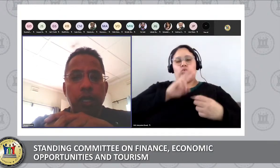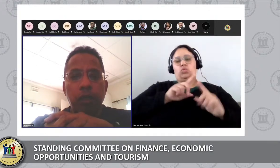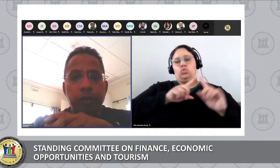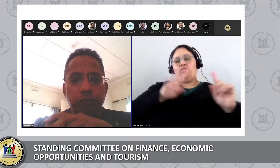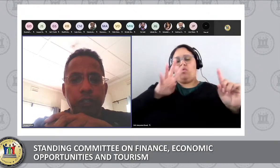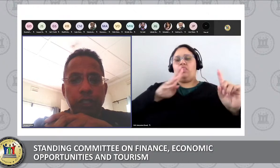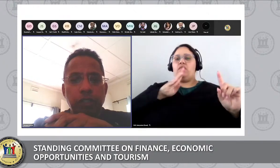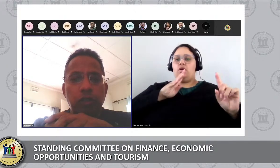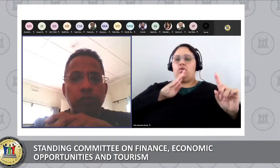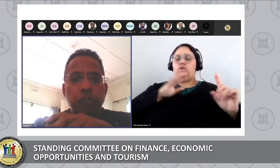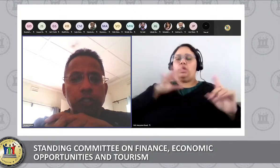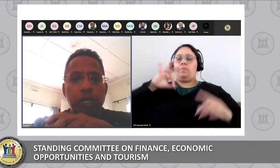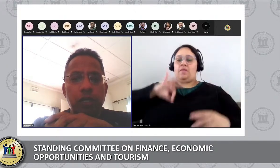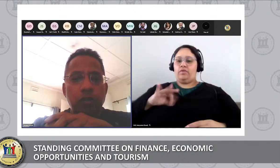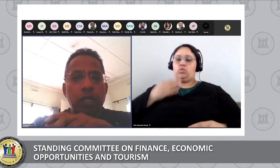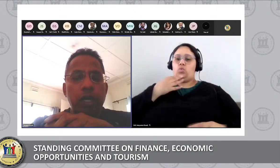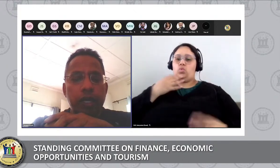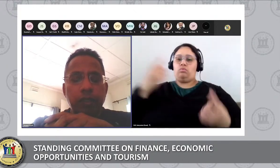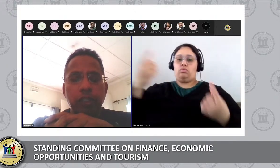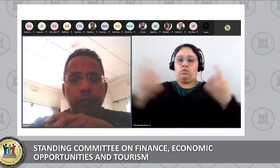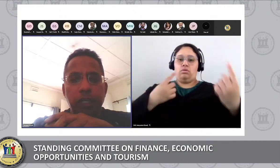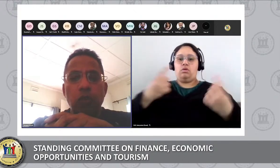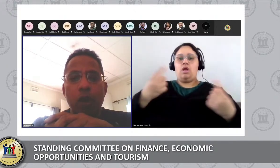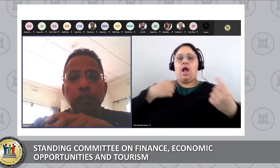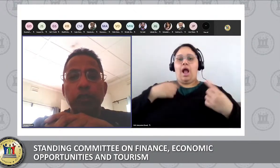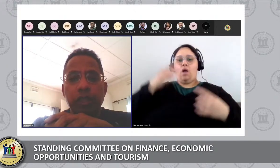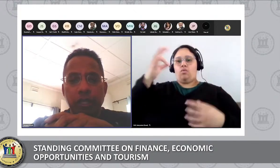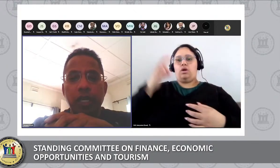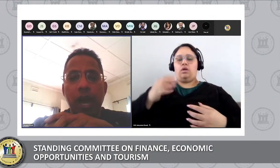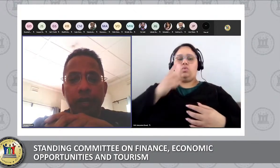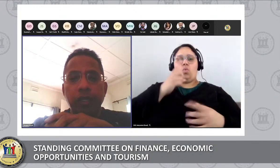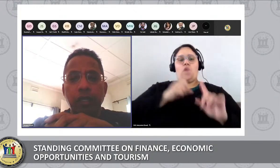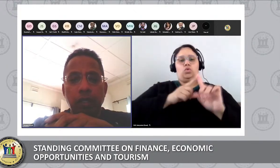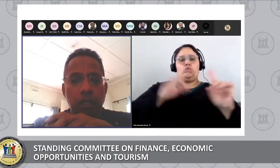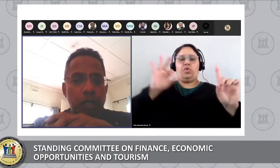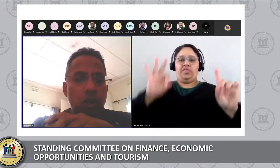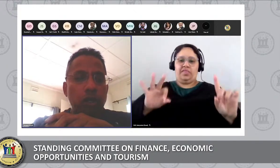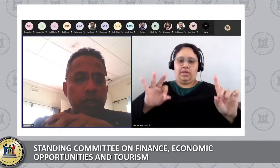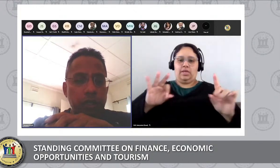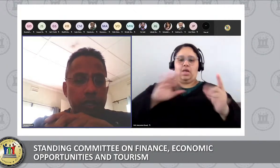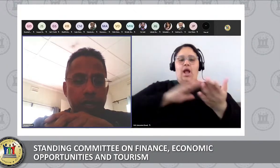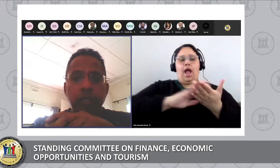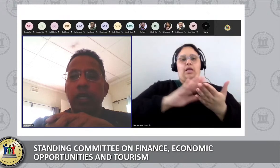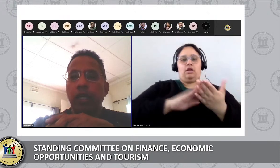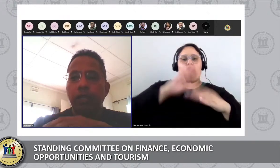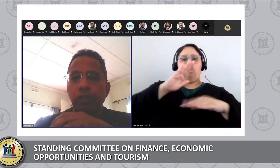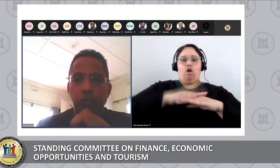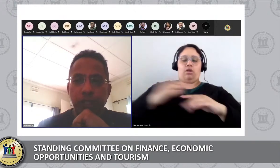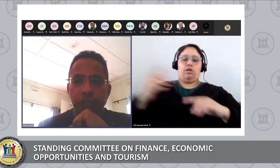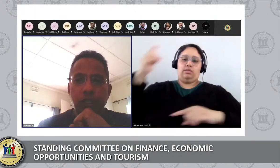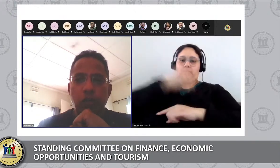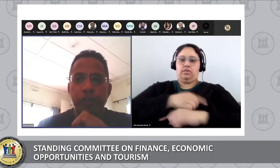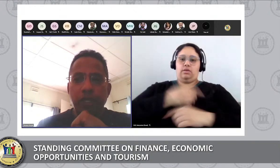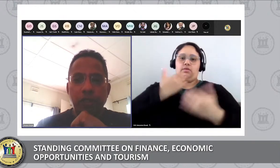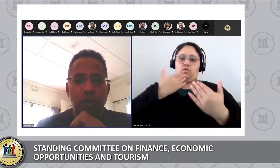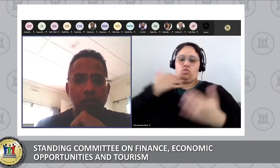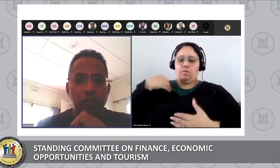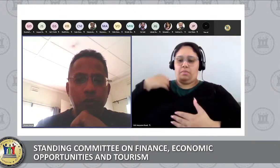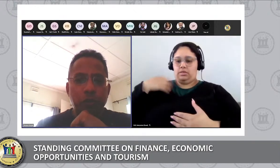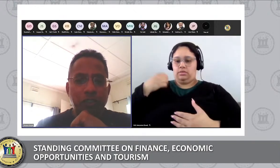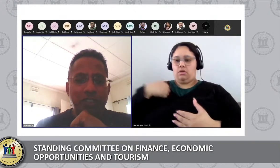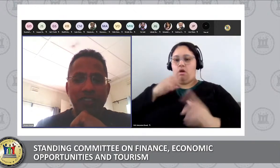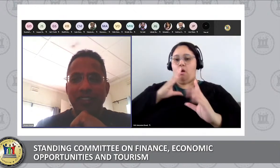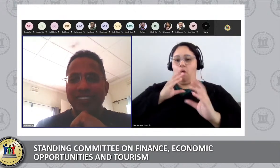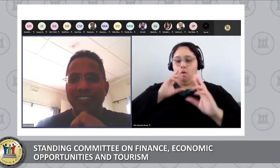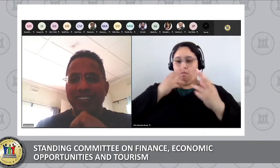2,000 to 4,000 beneficiaries, of which our rate is typically 1 to 3 hiring on the day. Thank you, Minister. I hope that